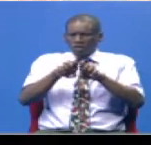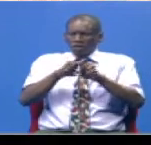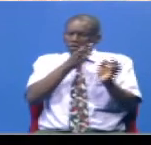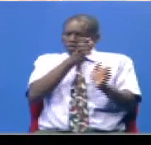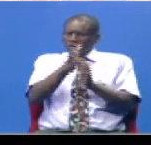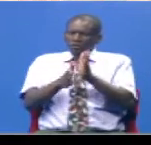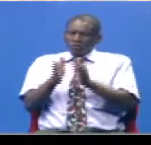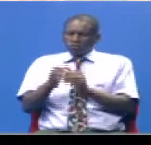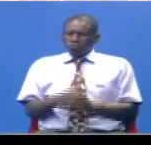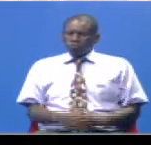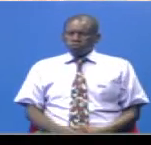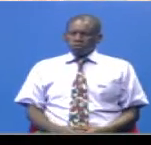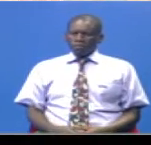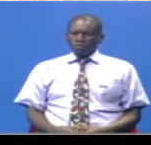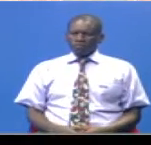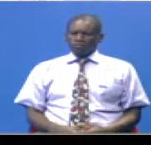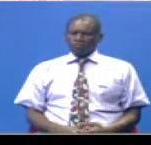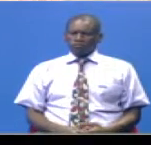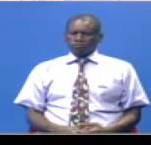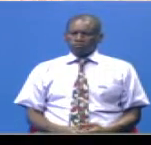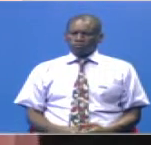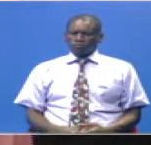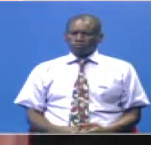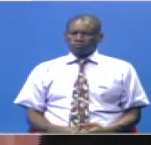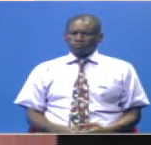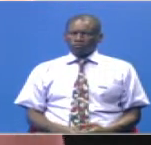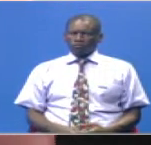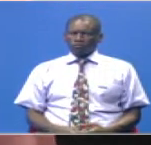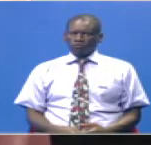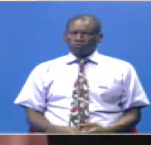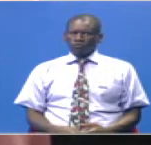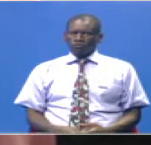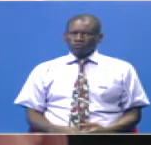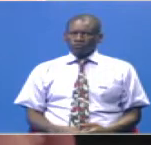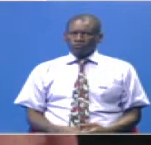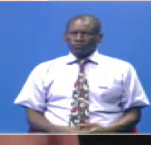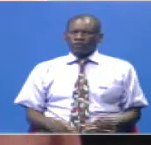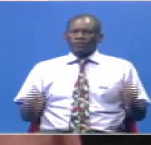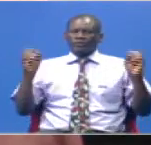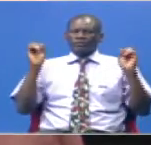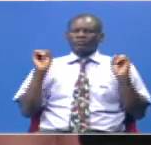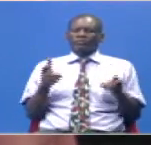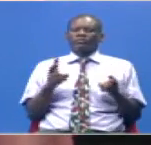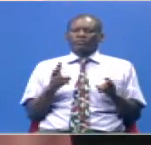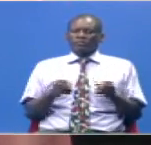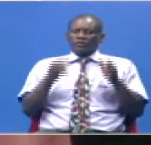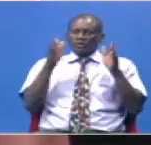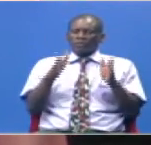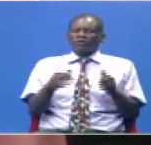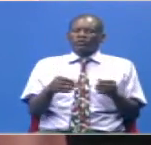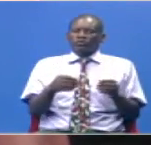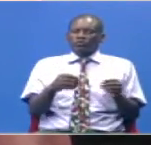arrangements. Naam, yule ambaye ameondoka ni Peter Njiru.